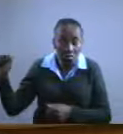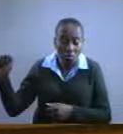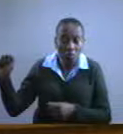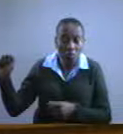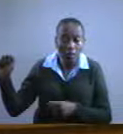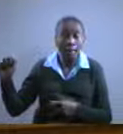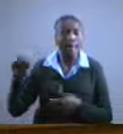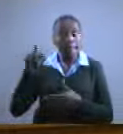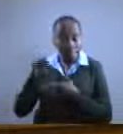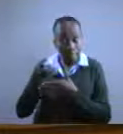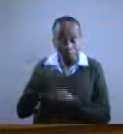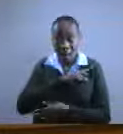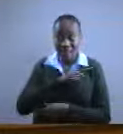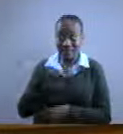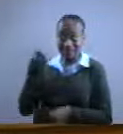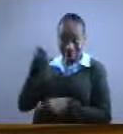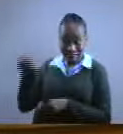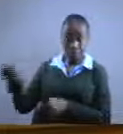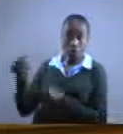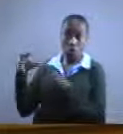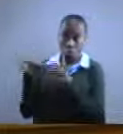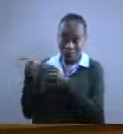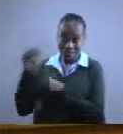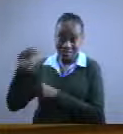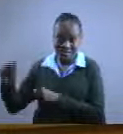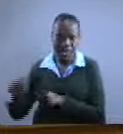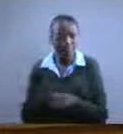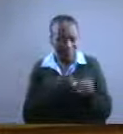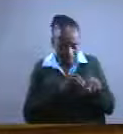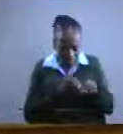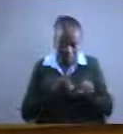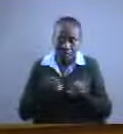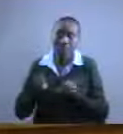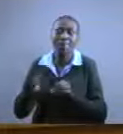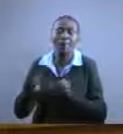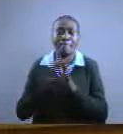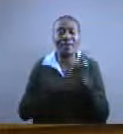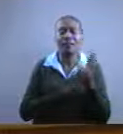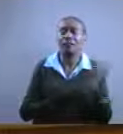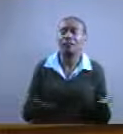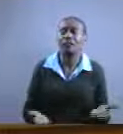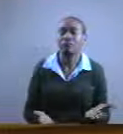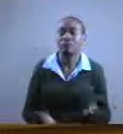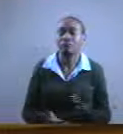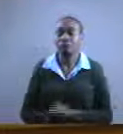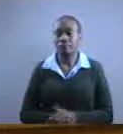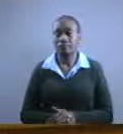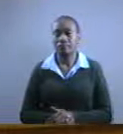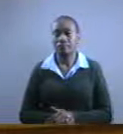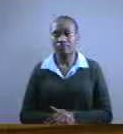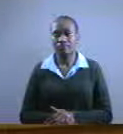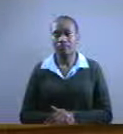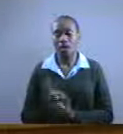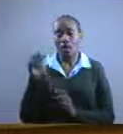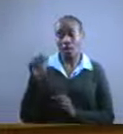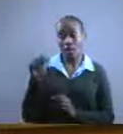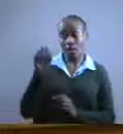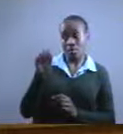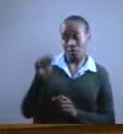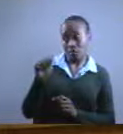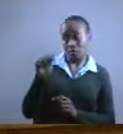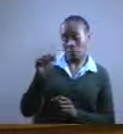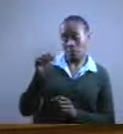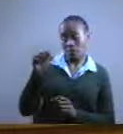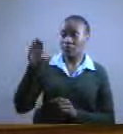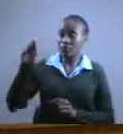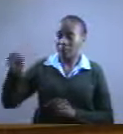Finance Committee that they committed to resisting the passing and implementation of the bill. Or what the members of the SACP will do, considering